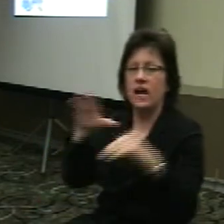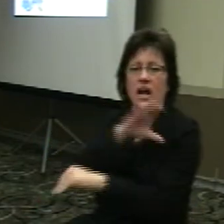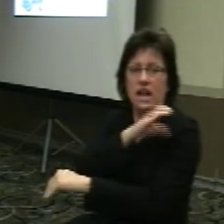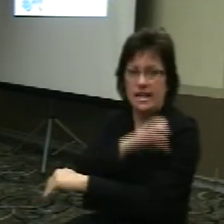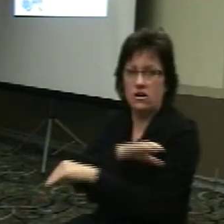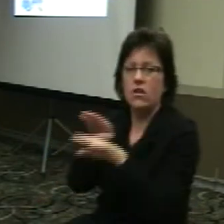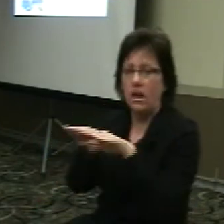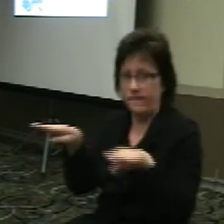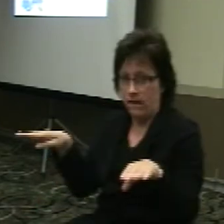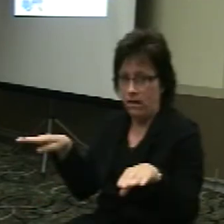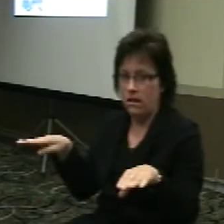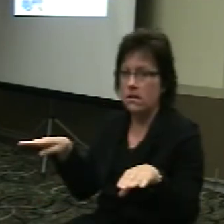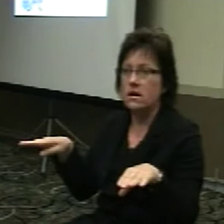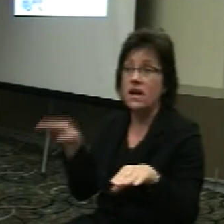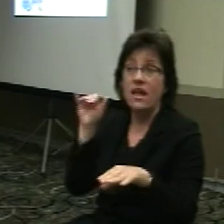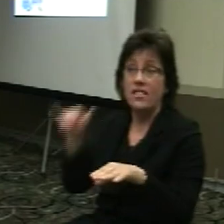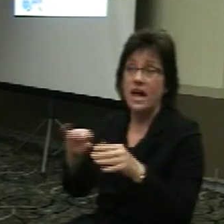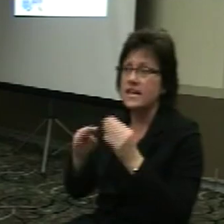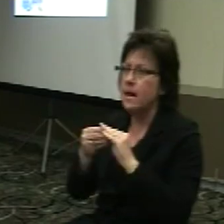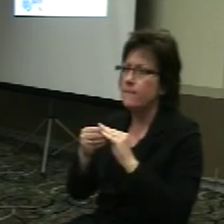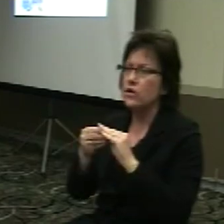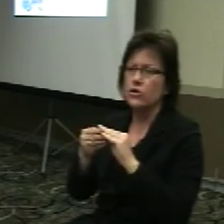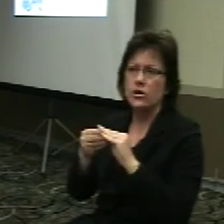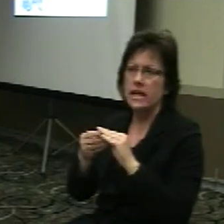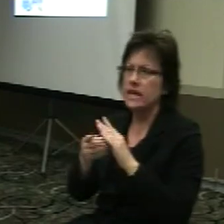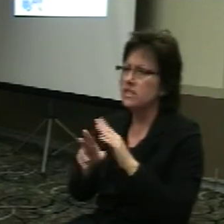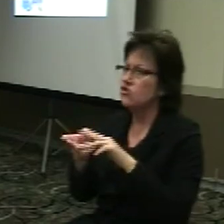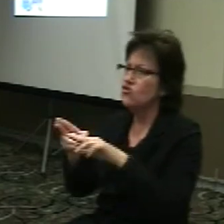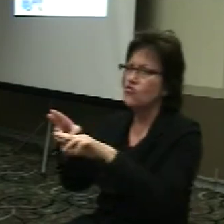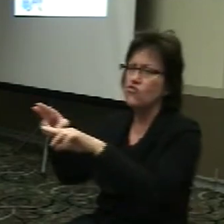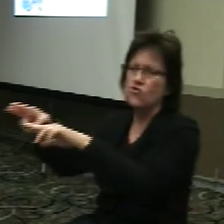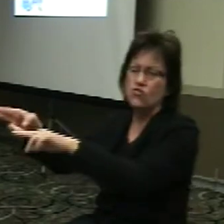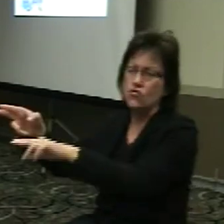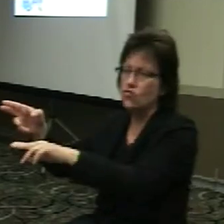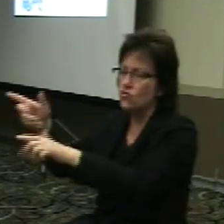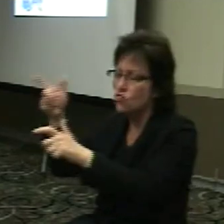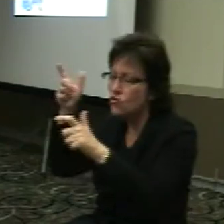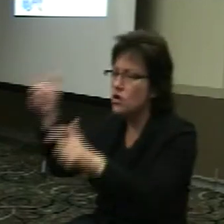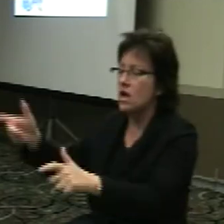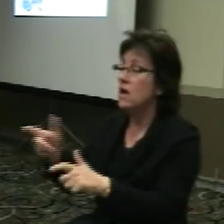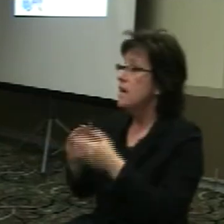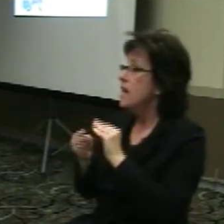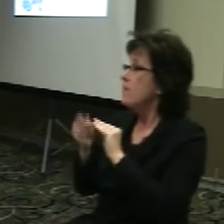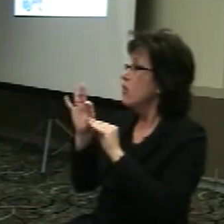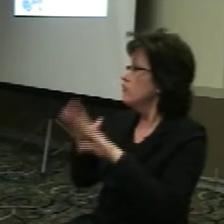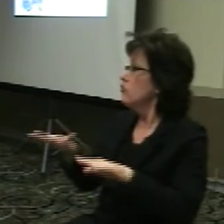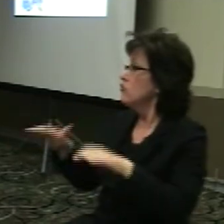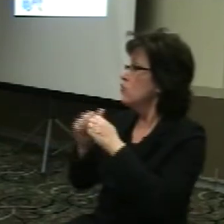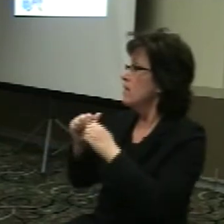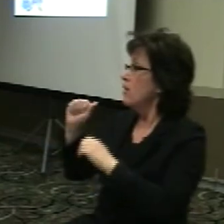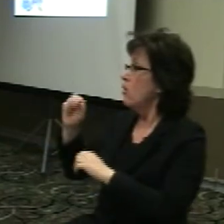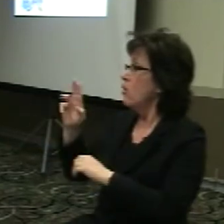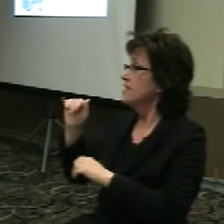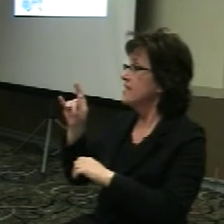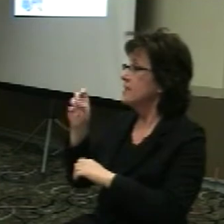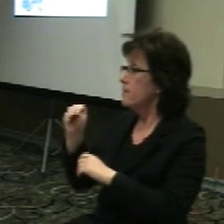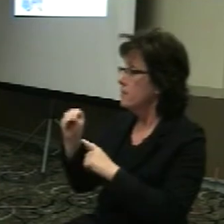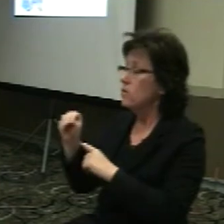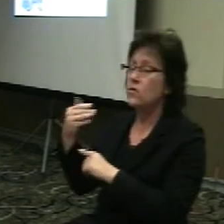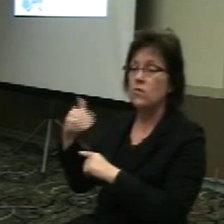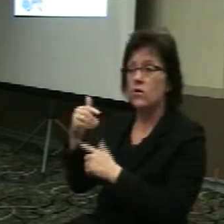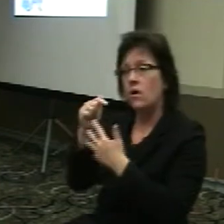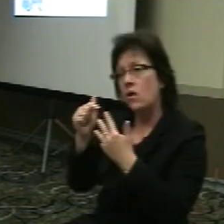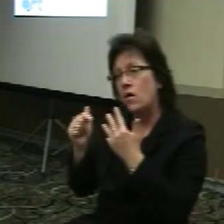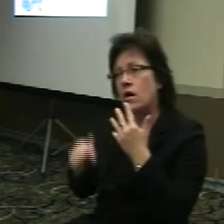Okay? So that number is growing tremendously. The number of kids with autism, the number of kids, all of these have